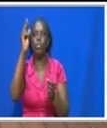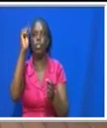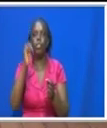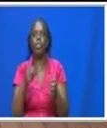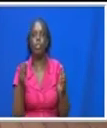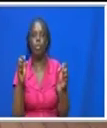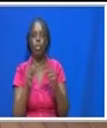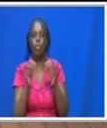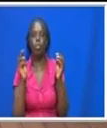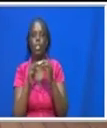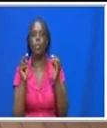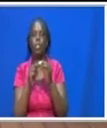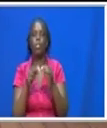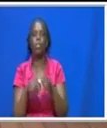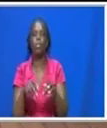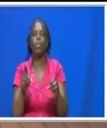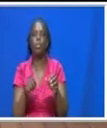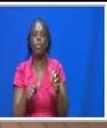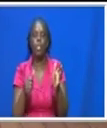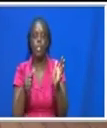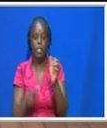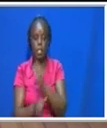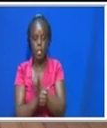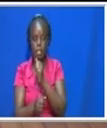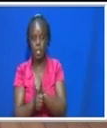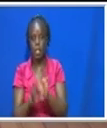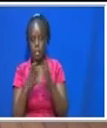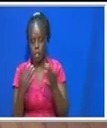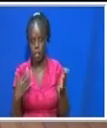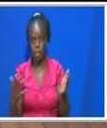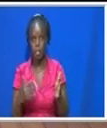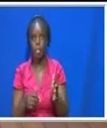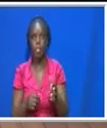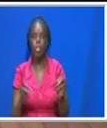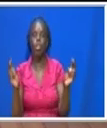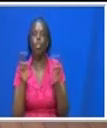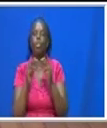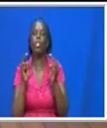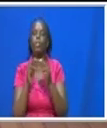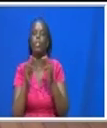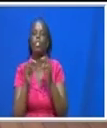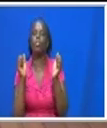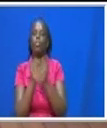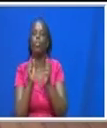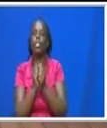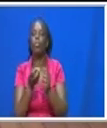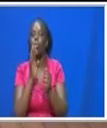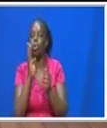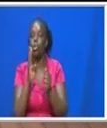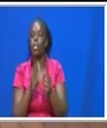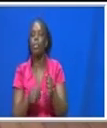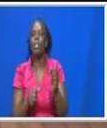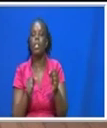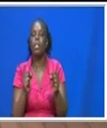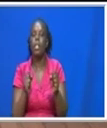with harmful or poisonous substances. Contamination of that water with